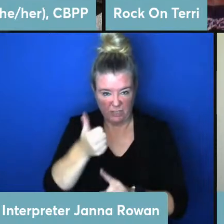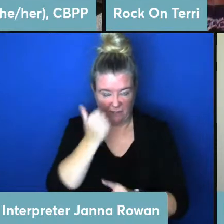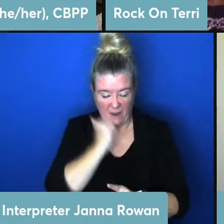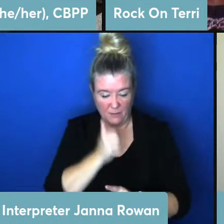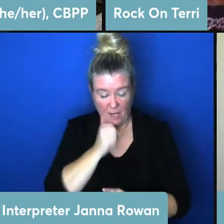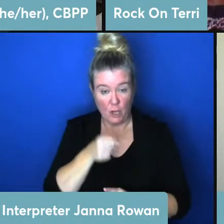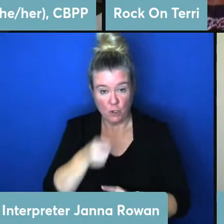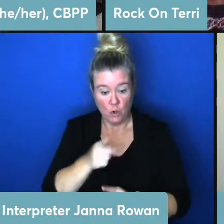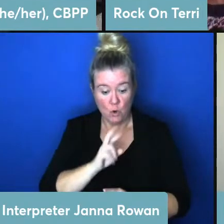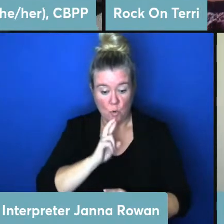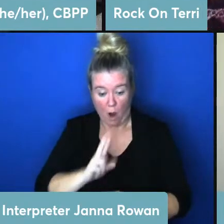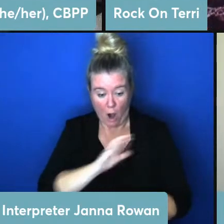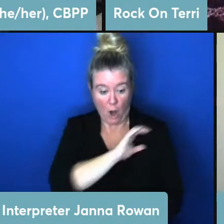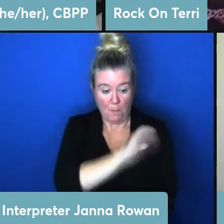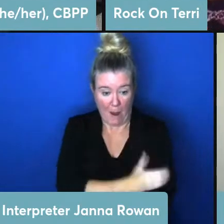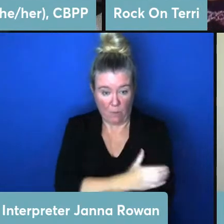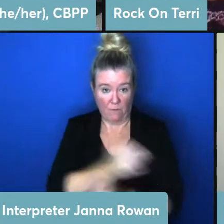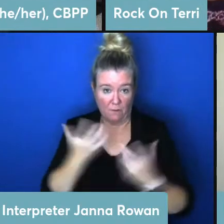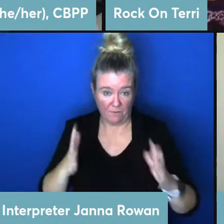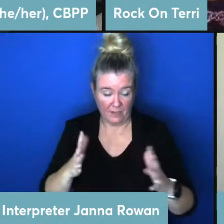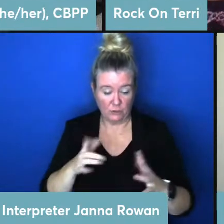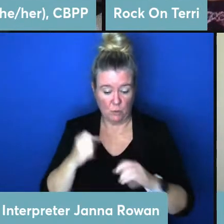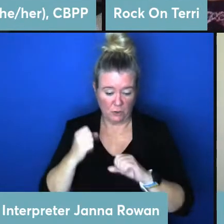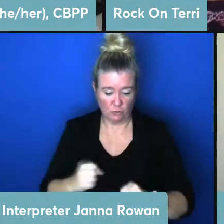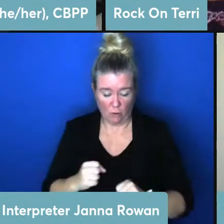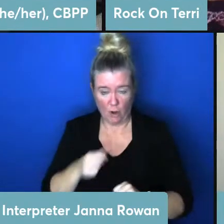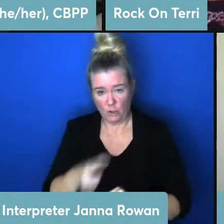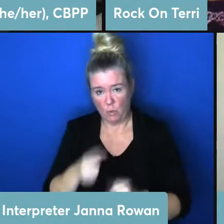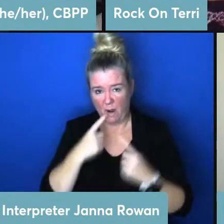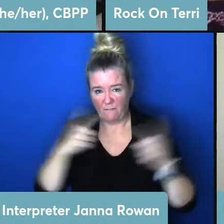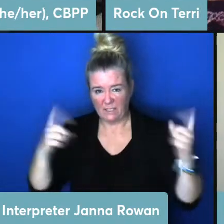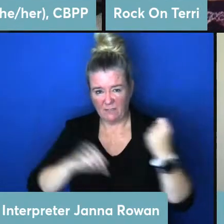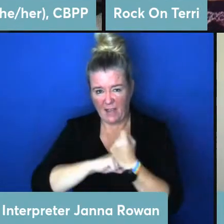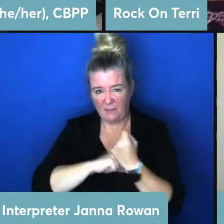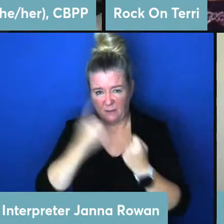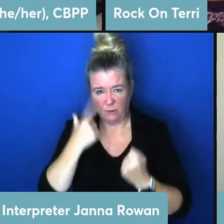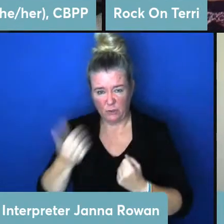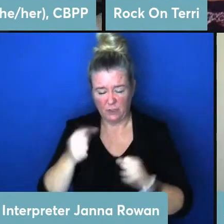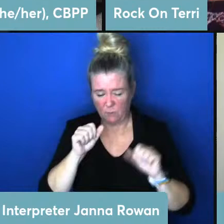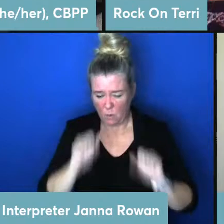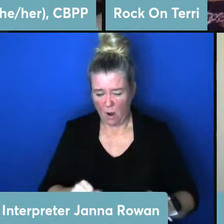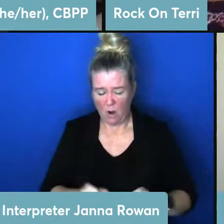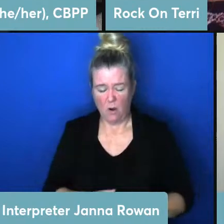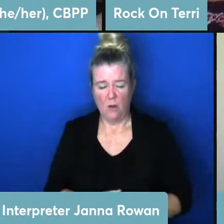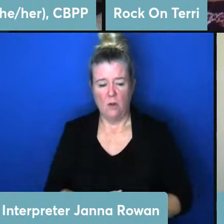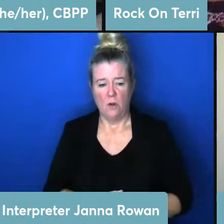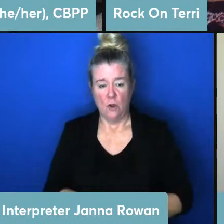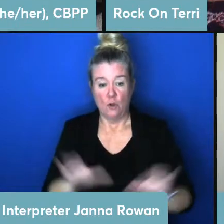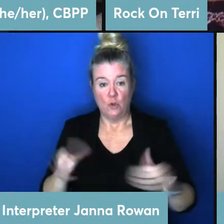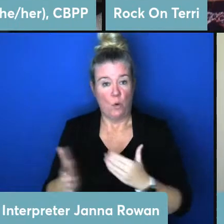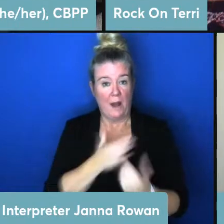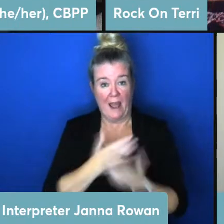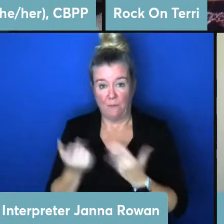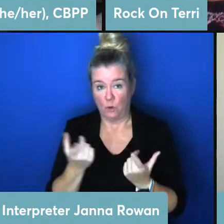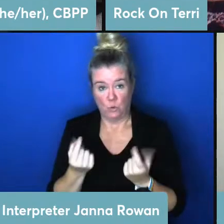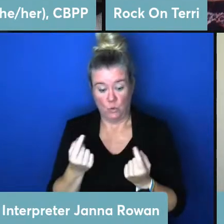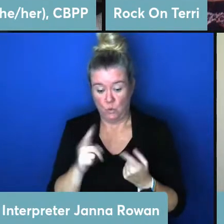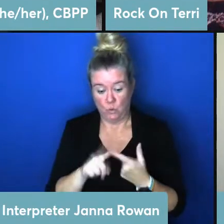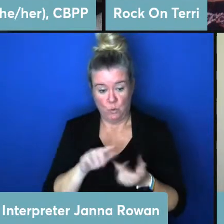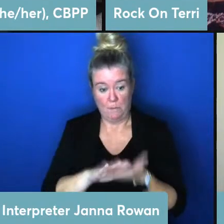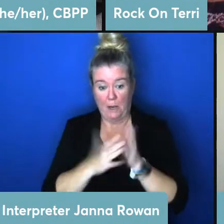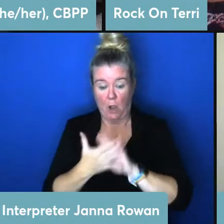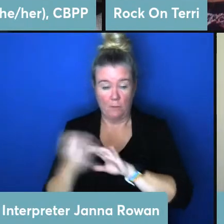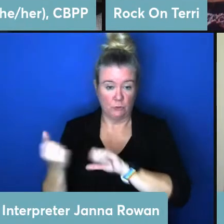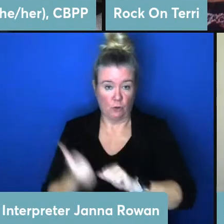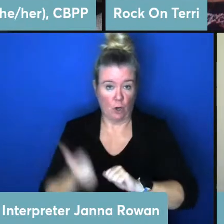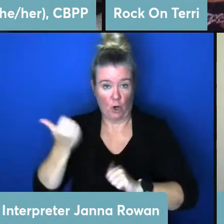you are powerful, you are strong, and you are an effective advocate. And do whatever you need to do to become